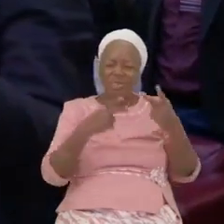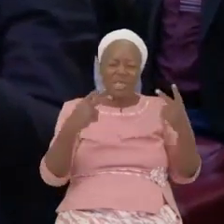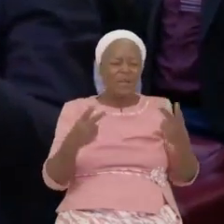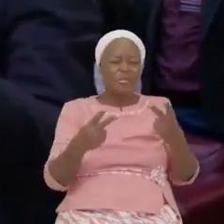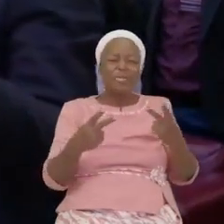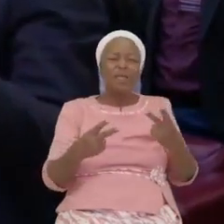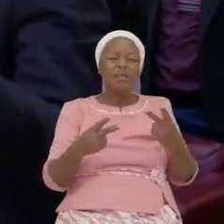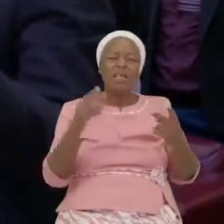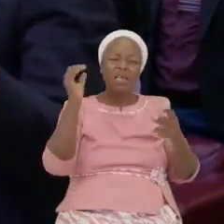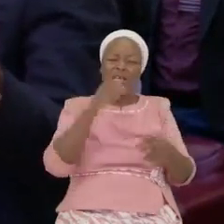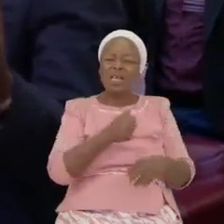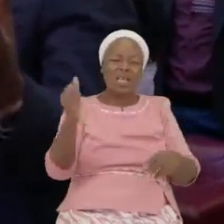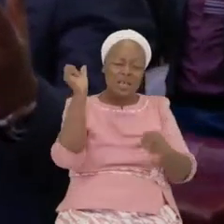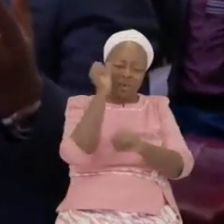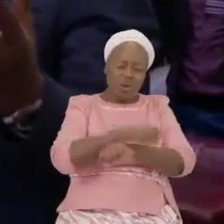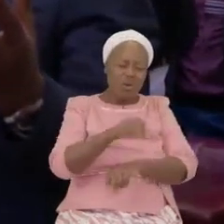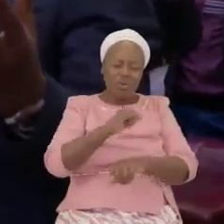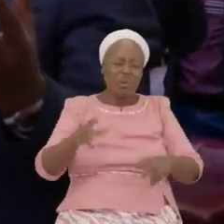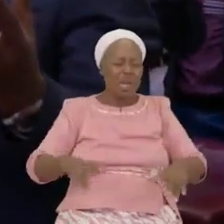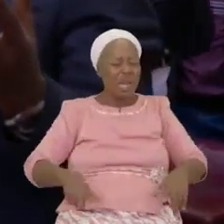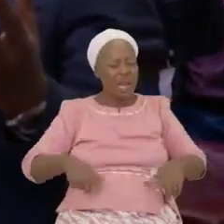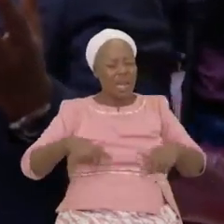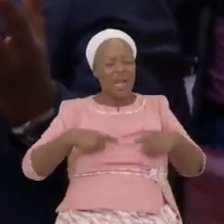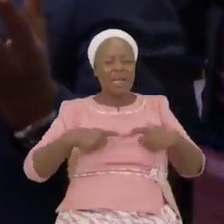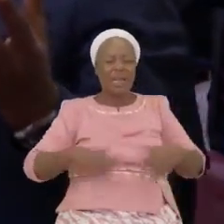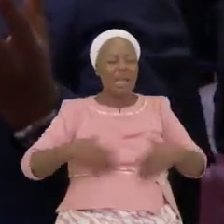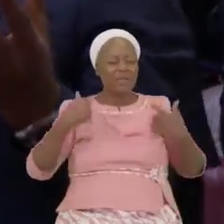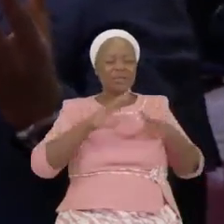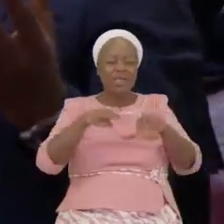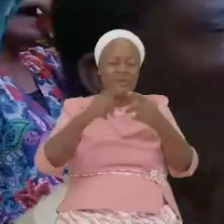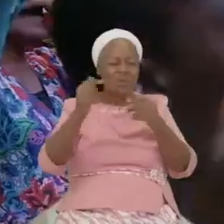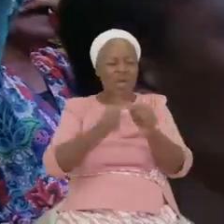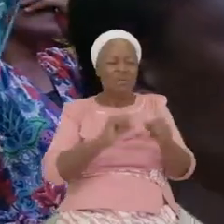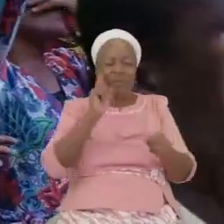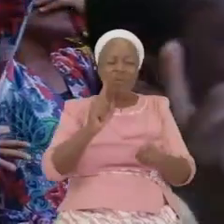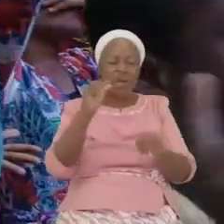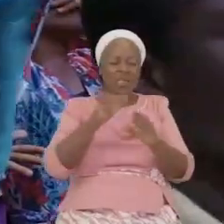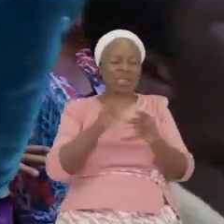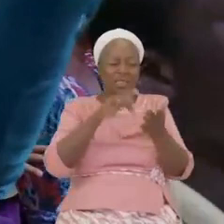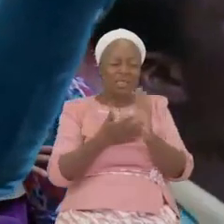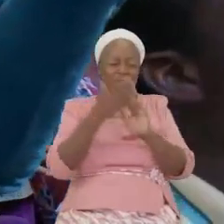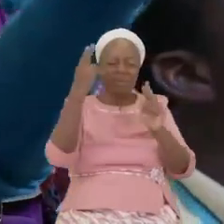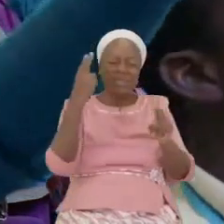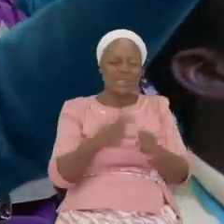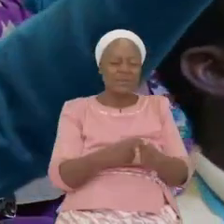triumph, a conquering life you give to everyone in Jesus' name.